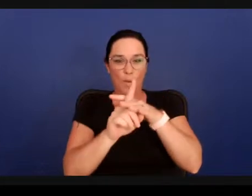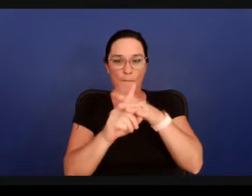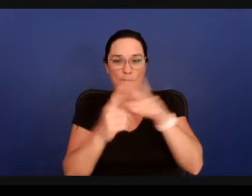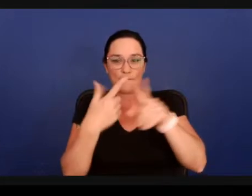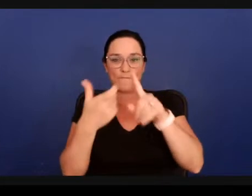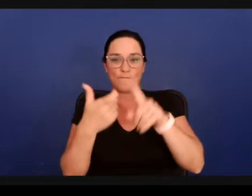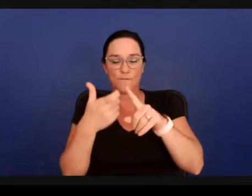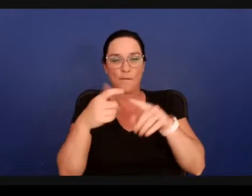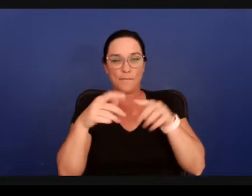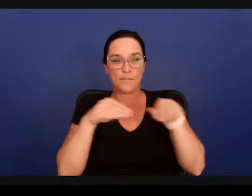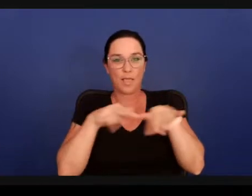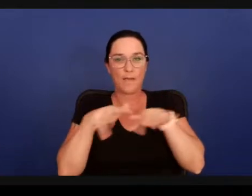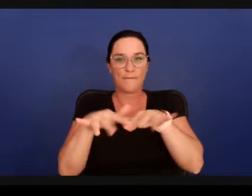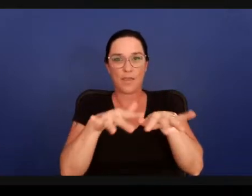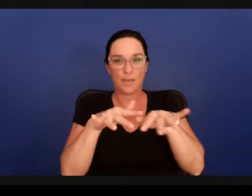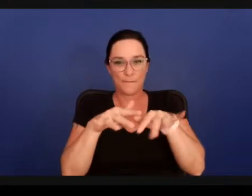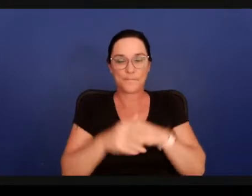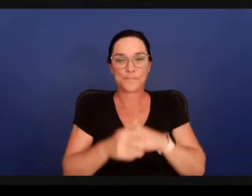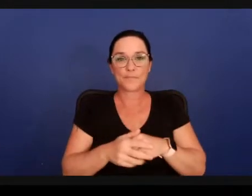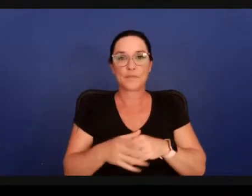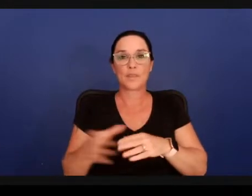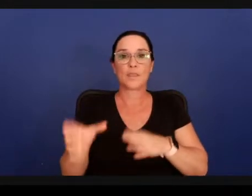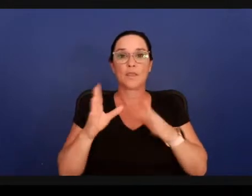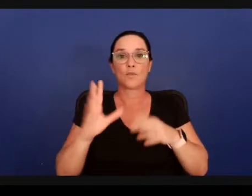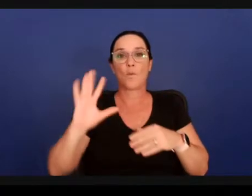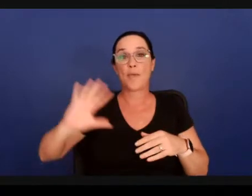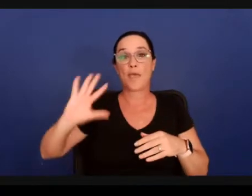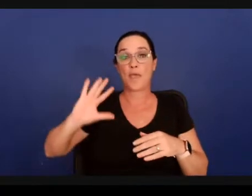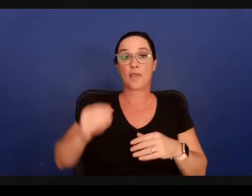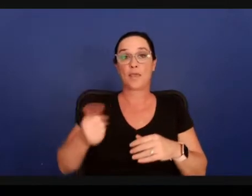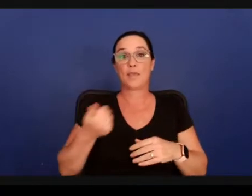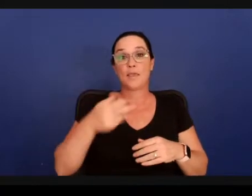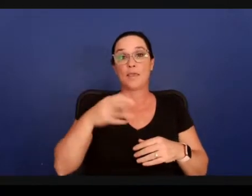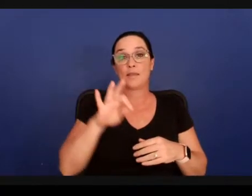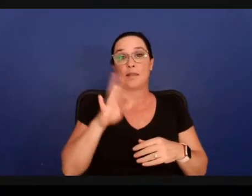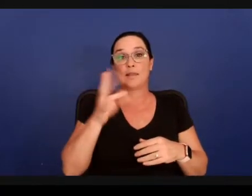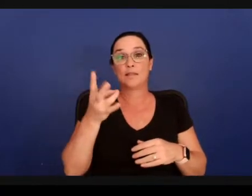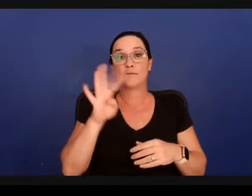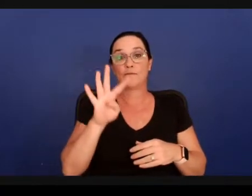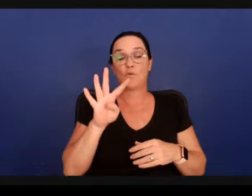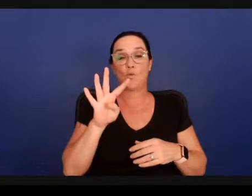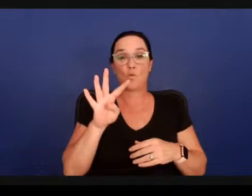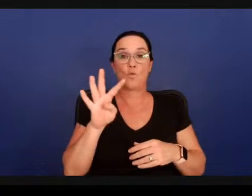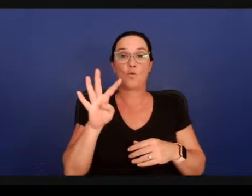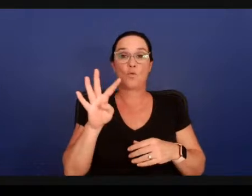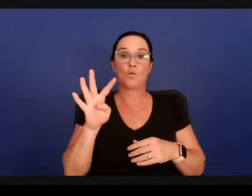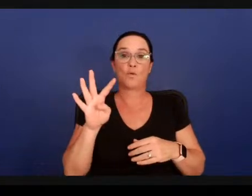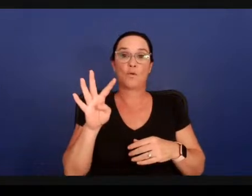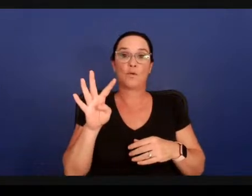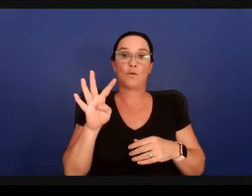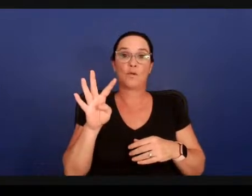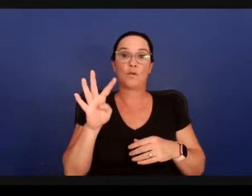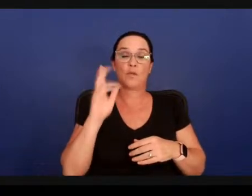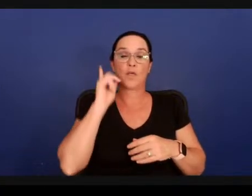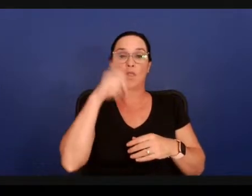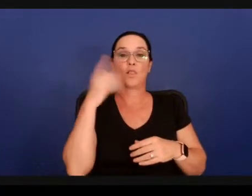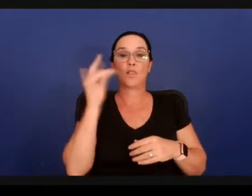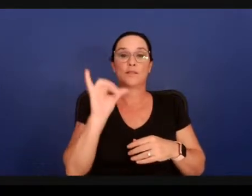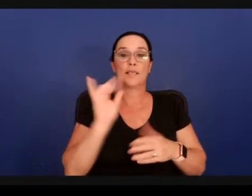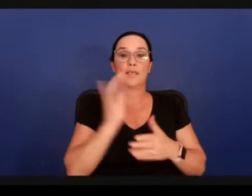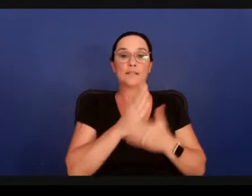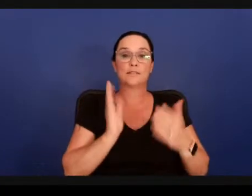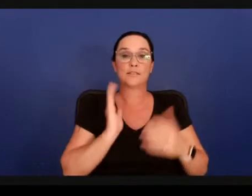Very similar area. Going further back in time, this is 74, or resembles some of our our